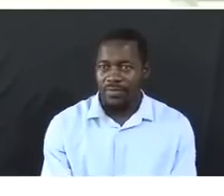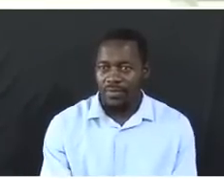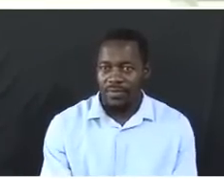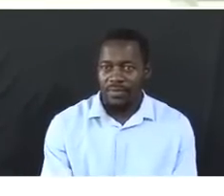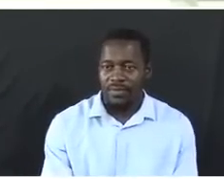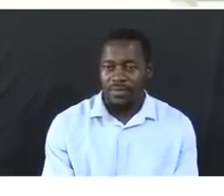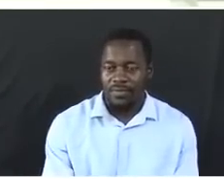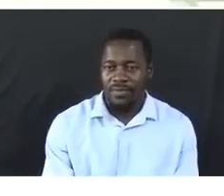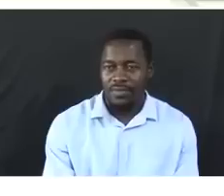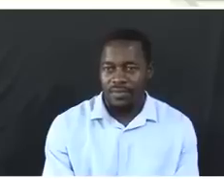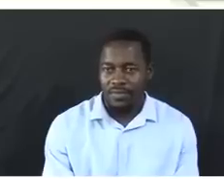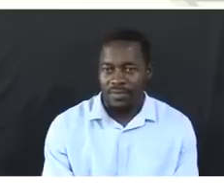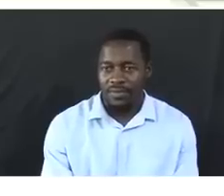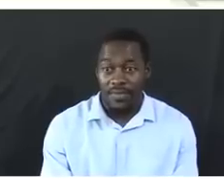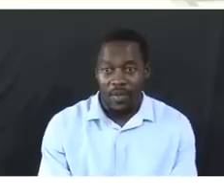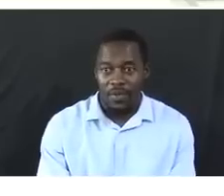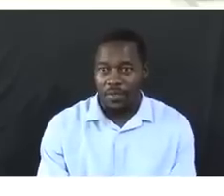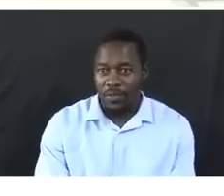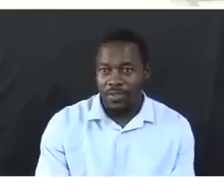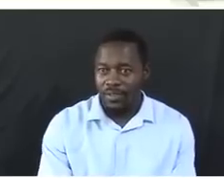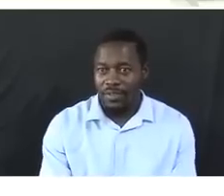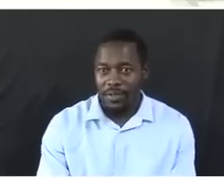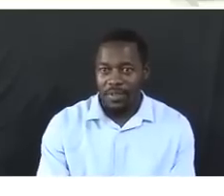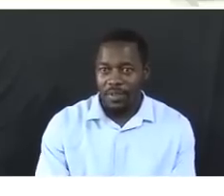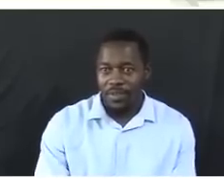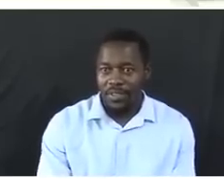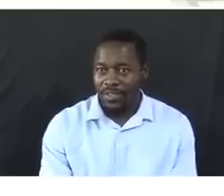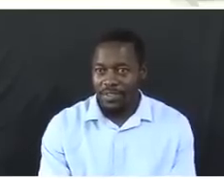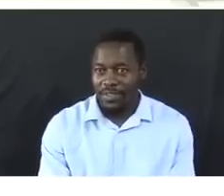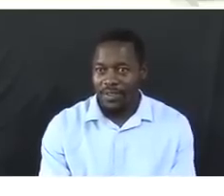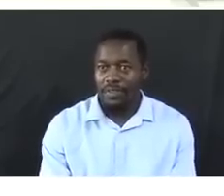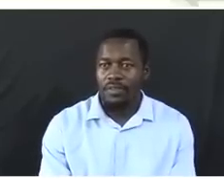I first questioned my parenting. Where did I go wrong?